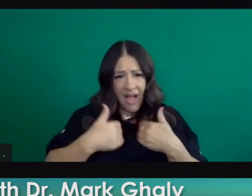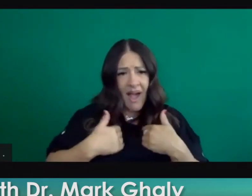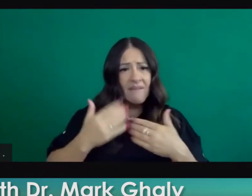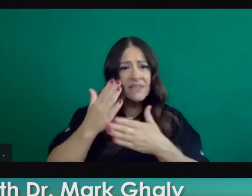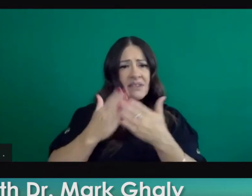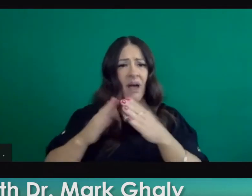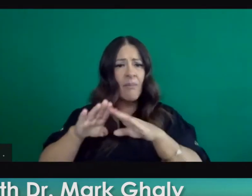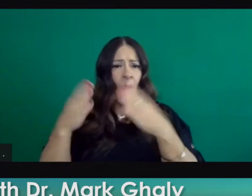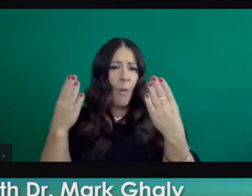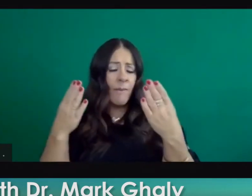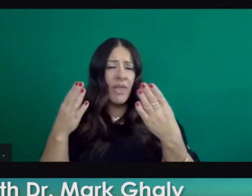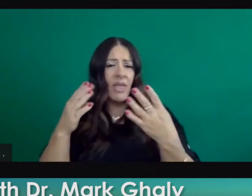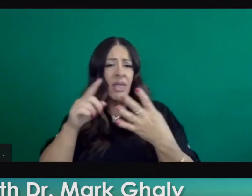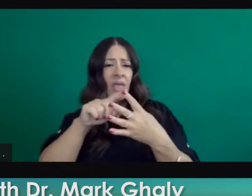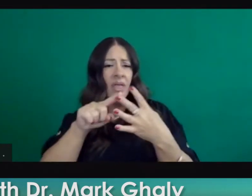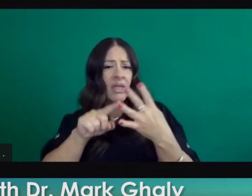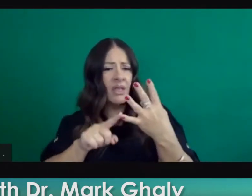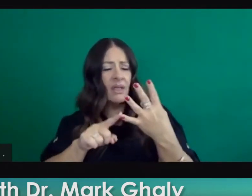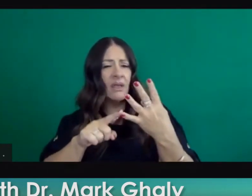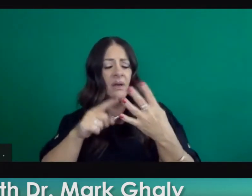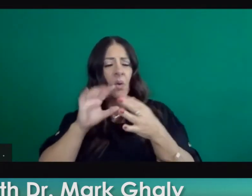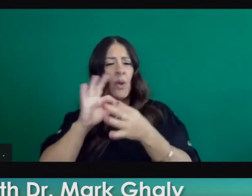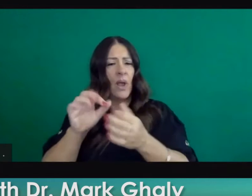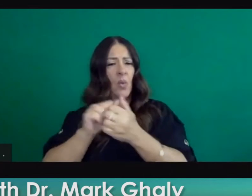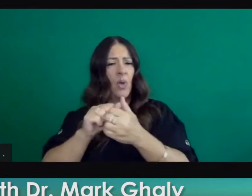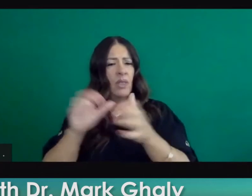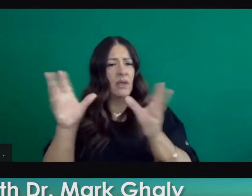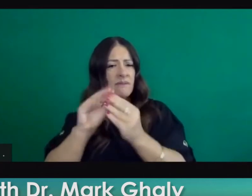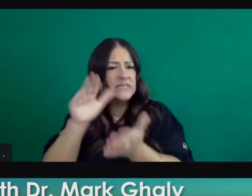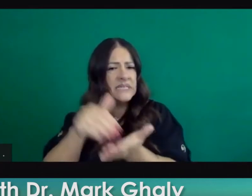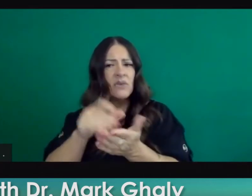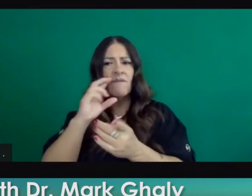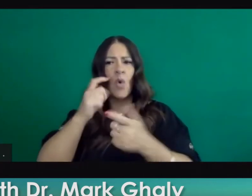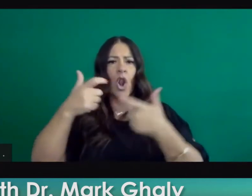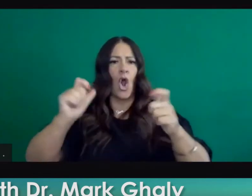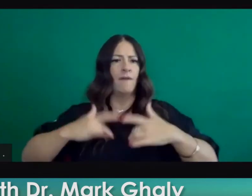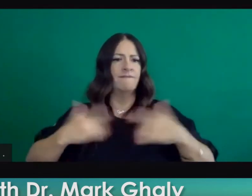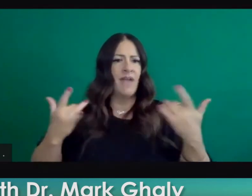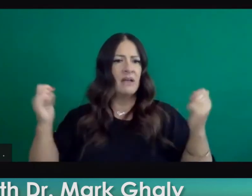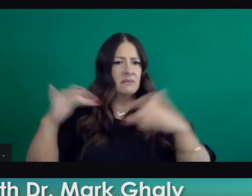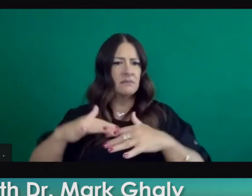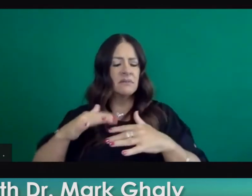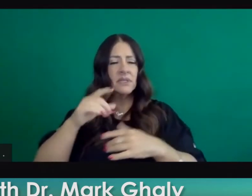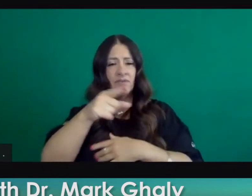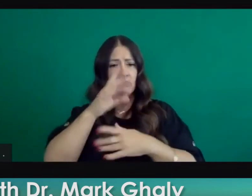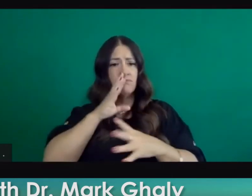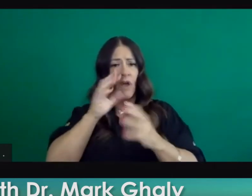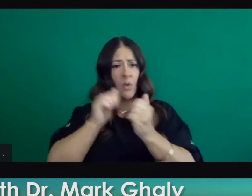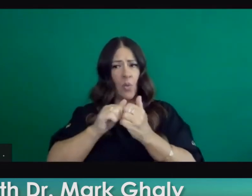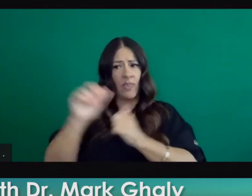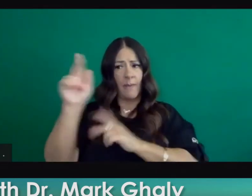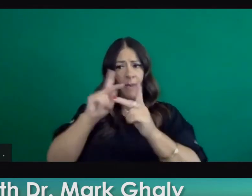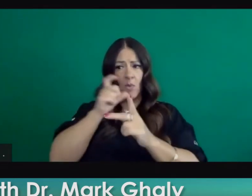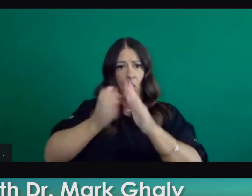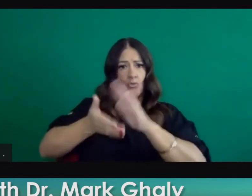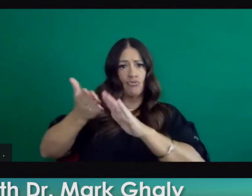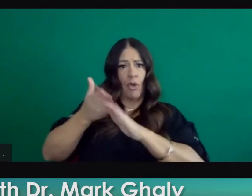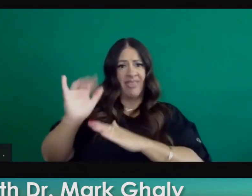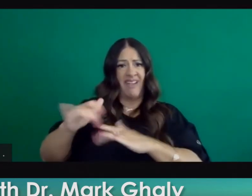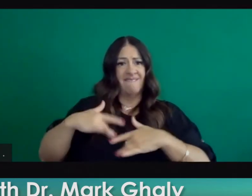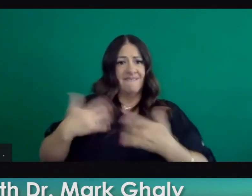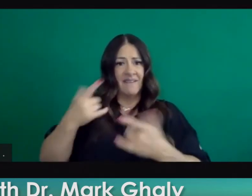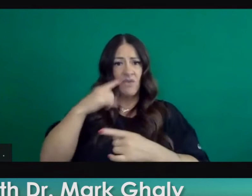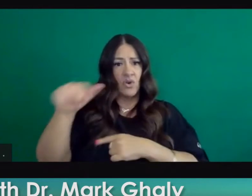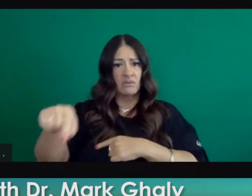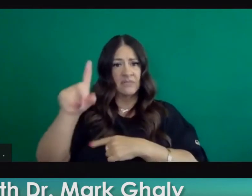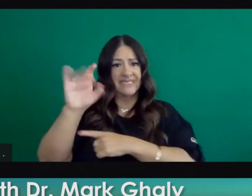or any of your representatives talk to the organizers of this upcoming convention in December? Yeah, thank you for